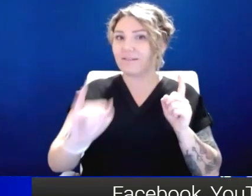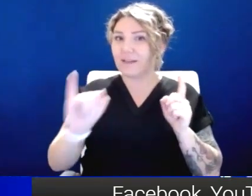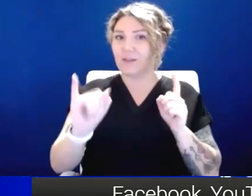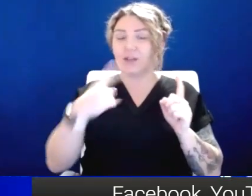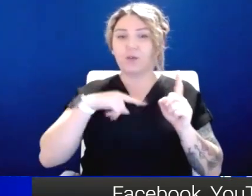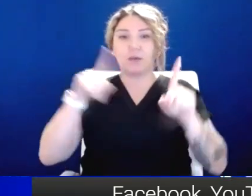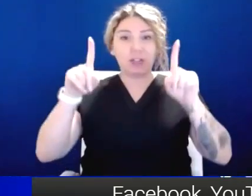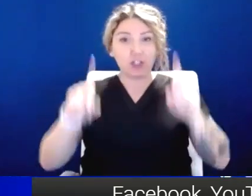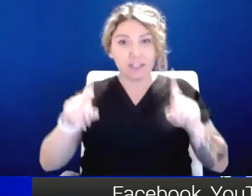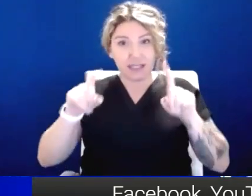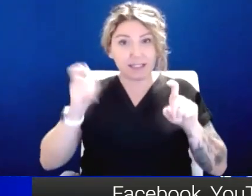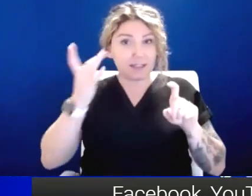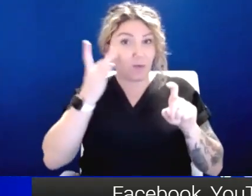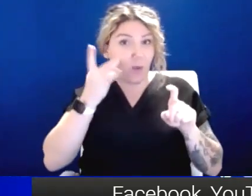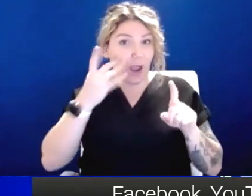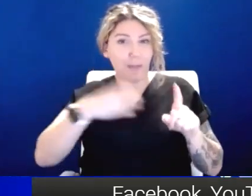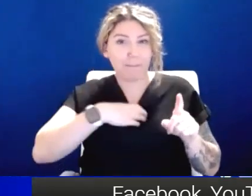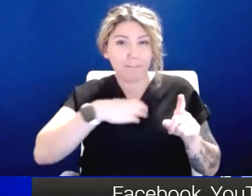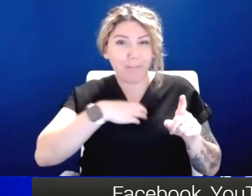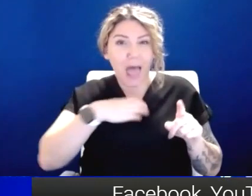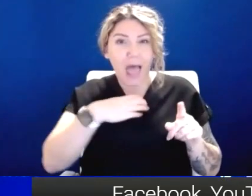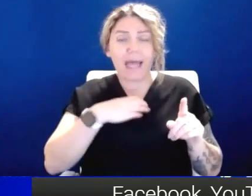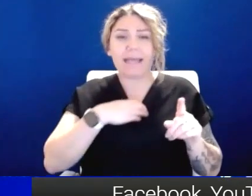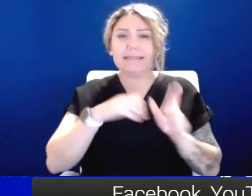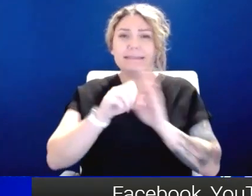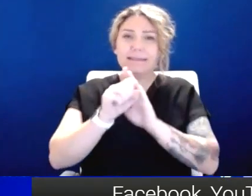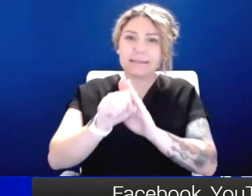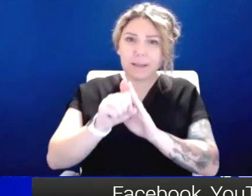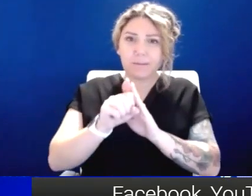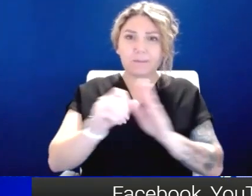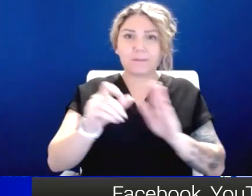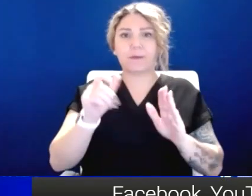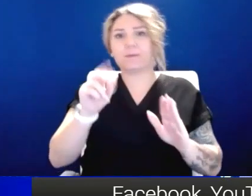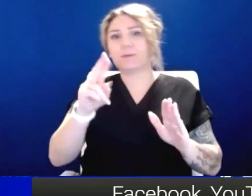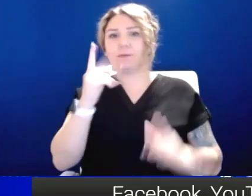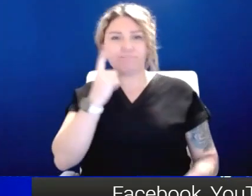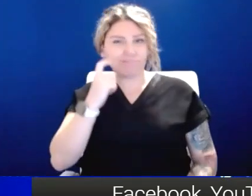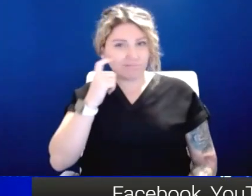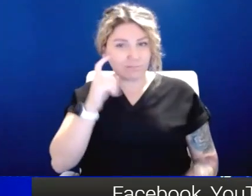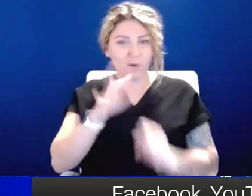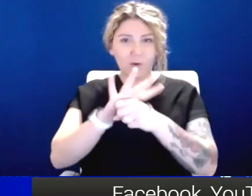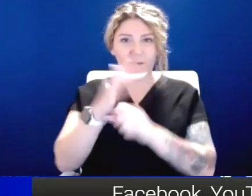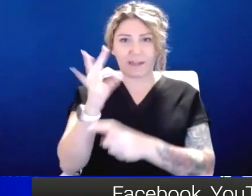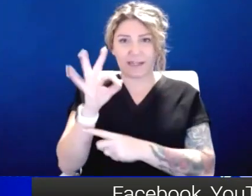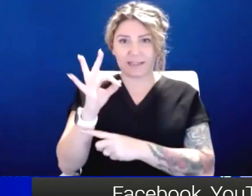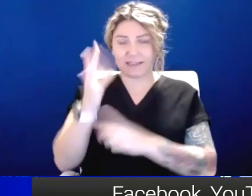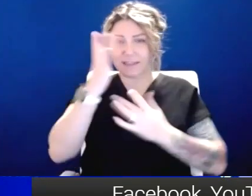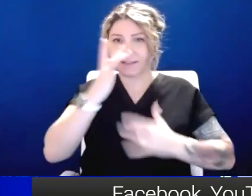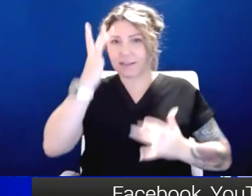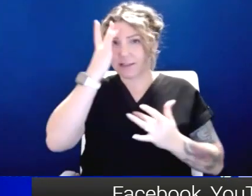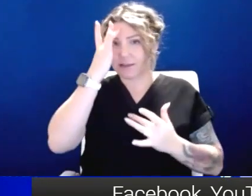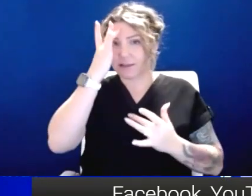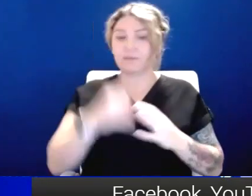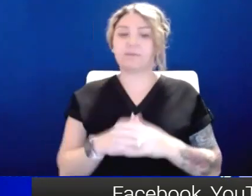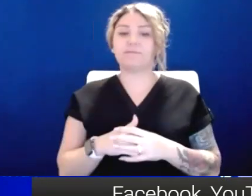they have complained of symptoms or we suspect COVID-19 disease process, but it still